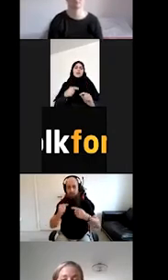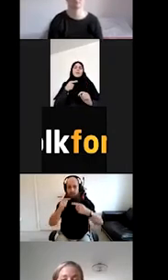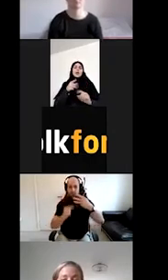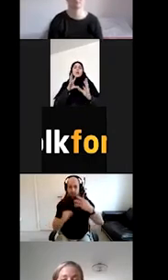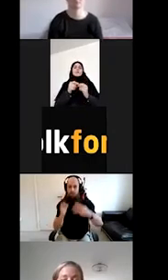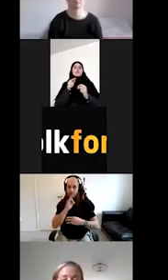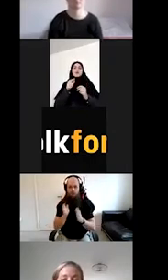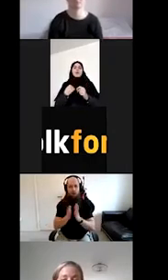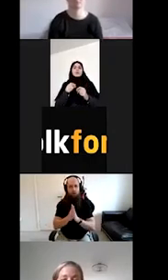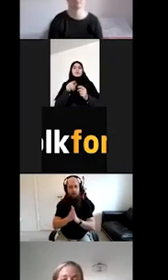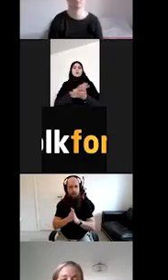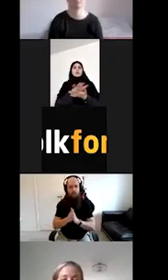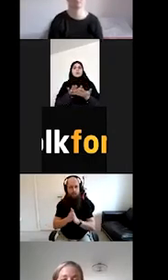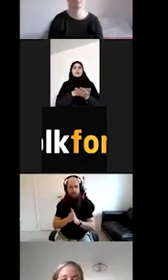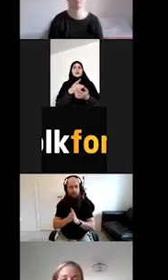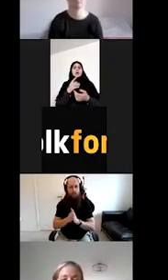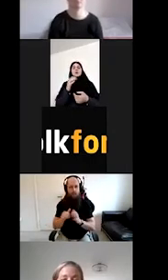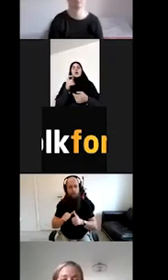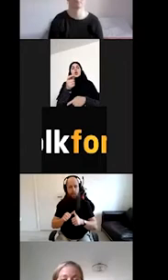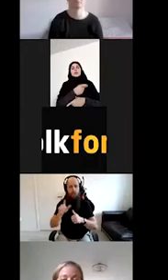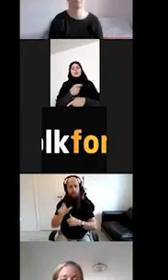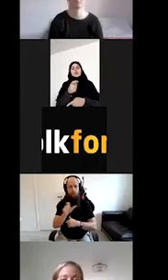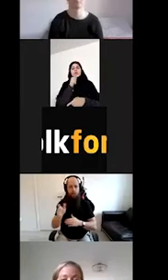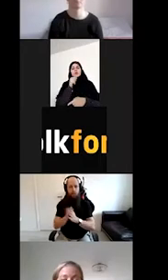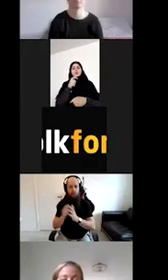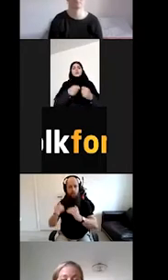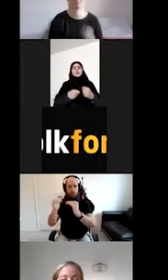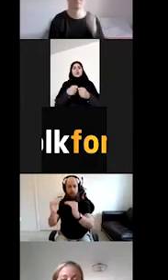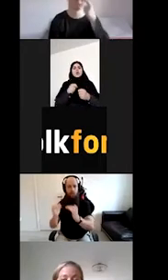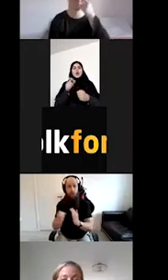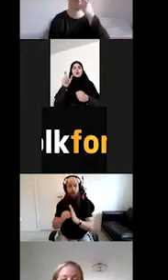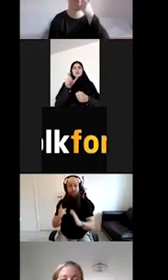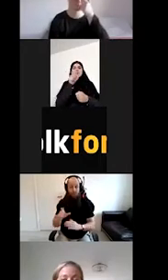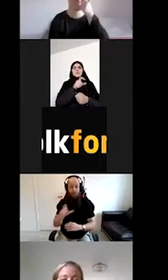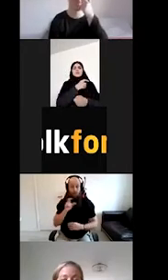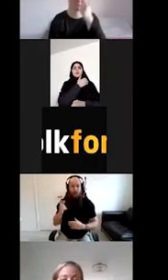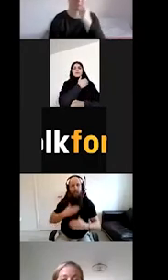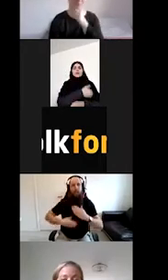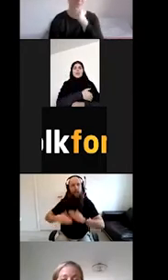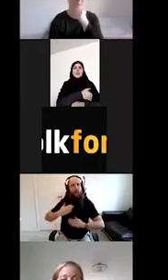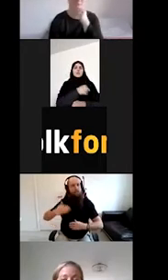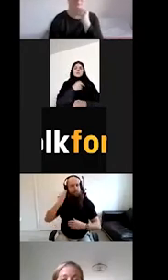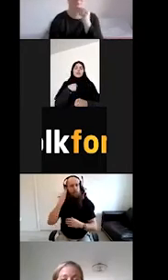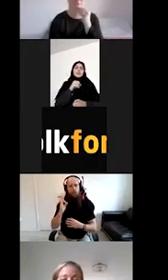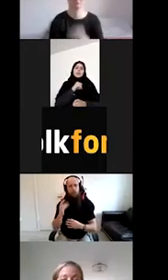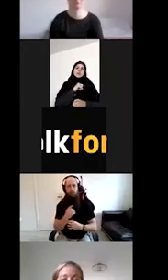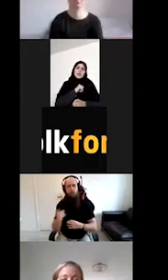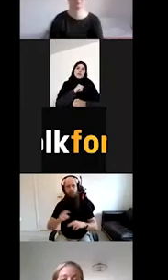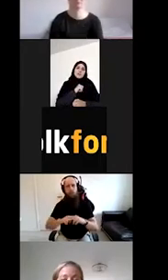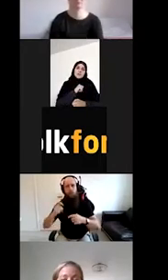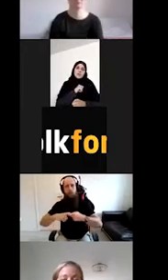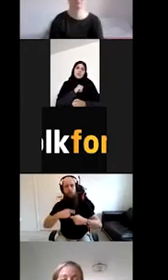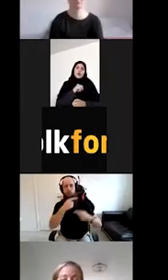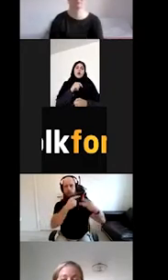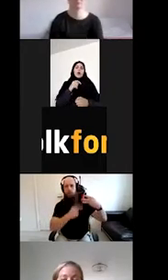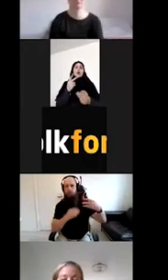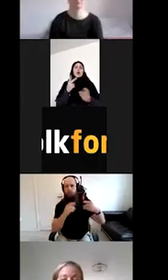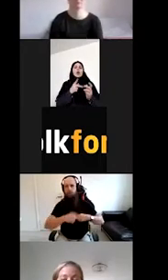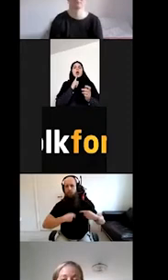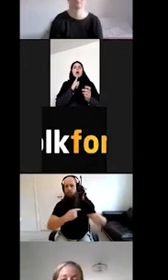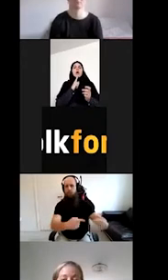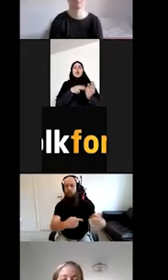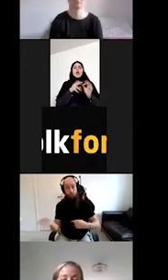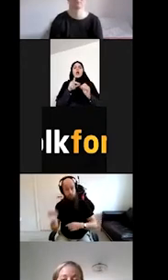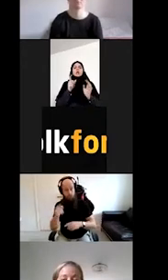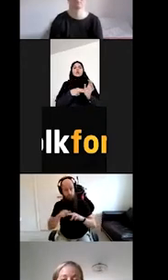it was interesting for us and for me as well, how they felt about all these processes, whether they were part of these processes, whether they were completely neglected,